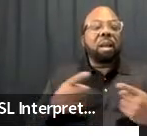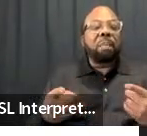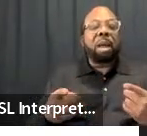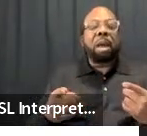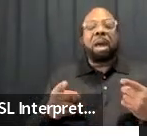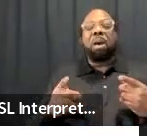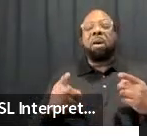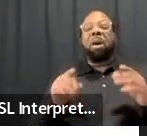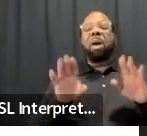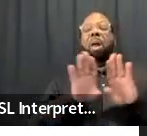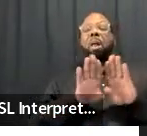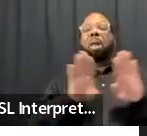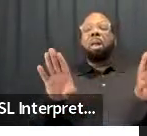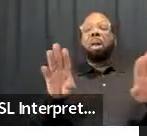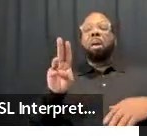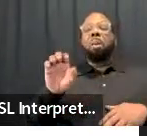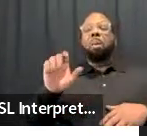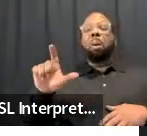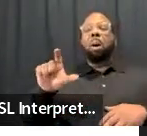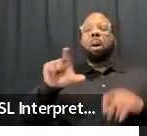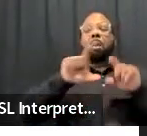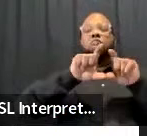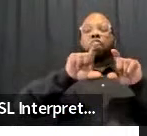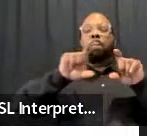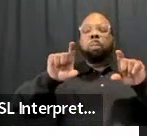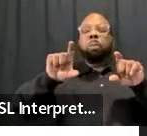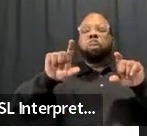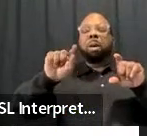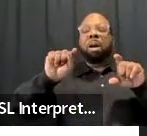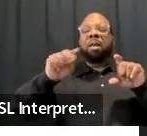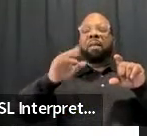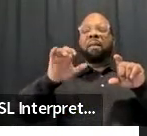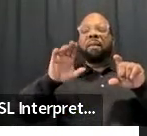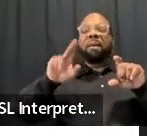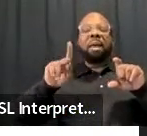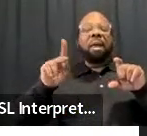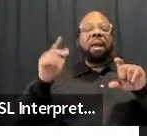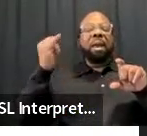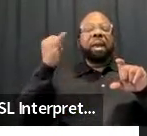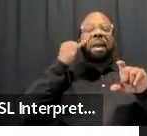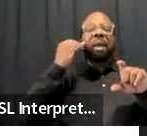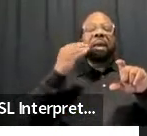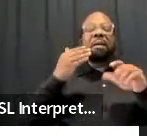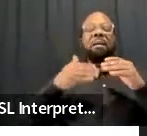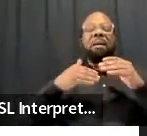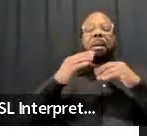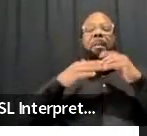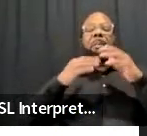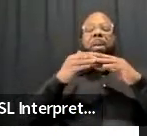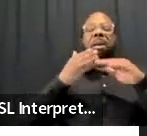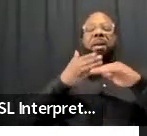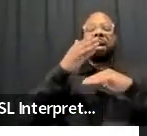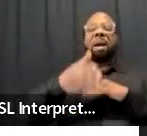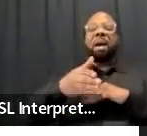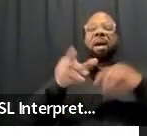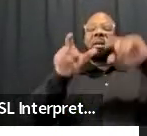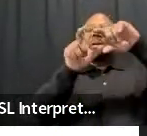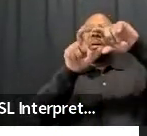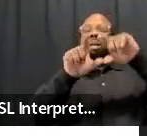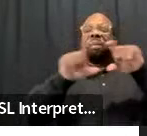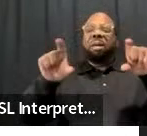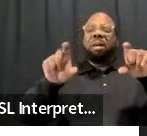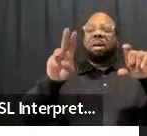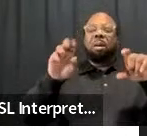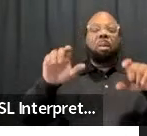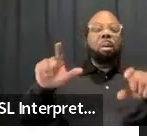and for the wall thickness, could a developer build higher if they use thicker wall under the new zoning